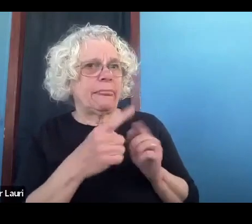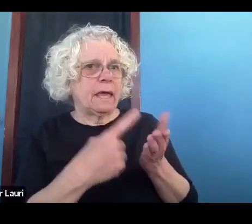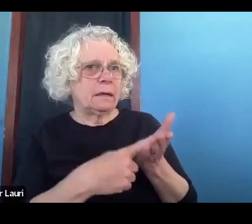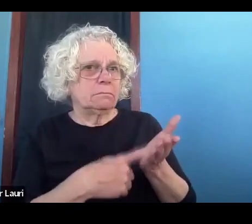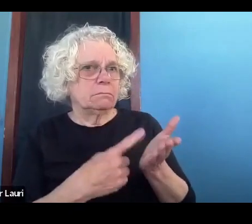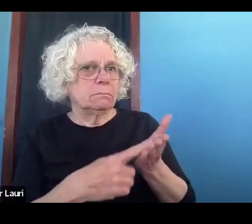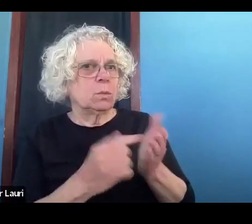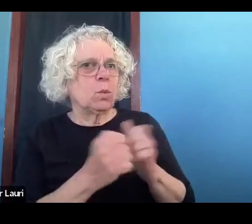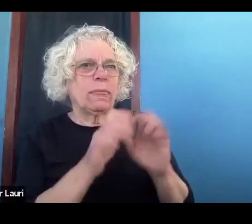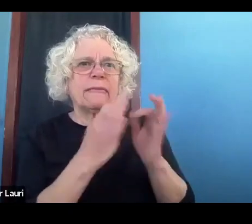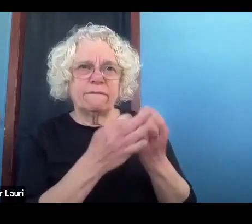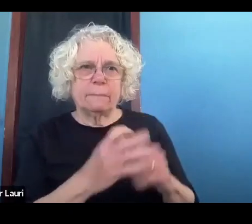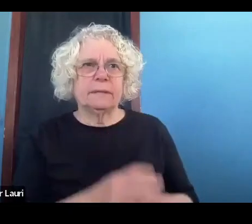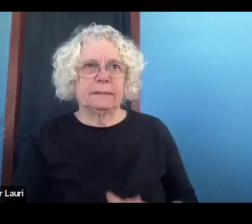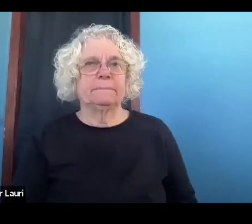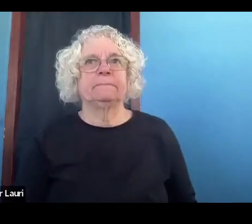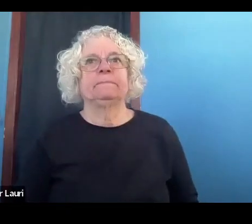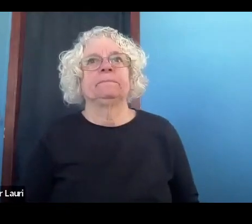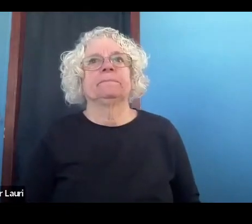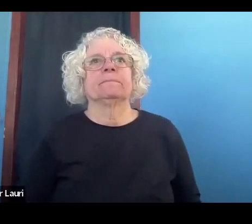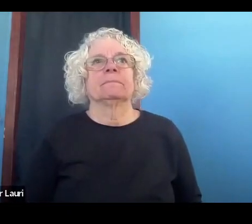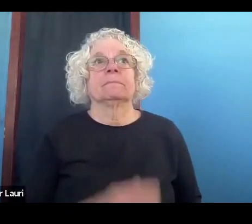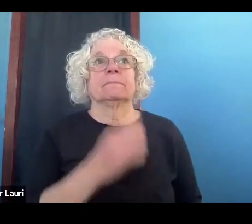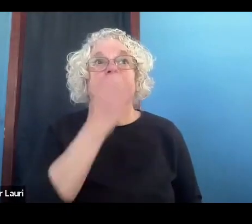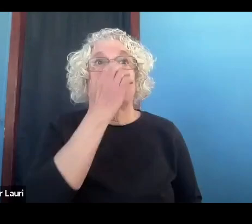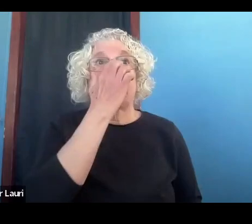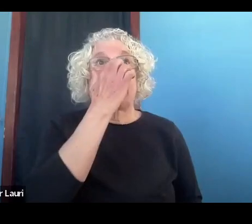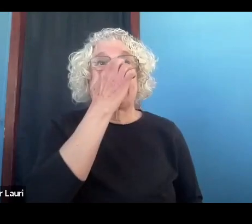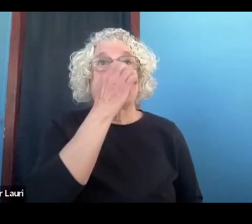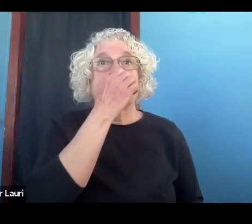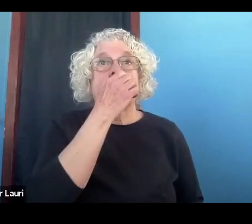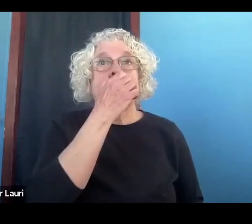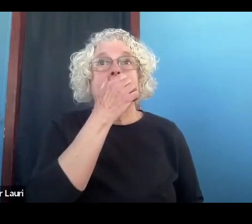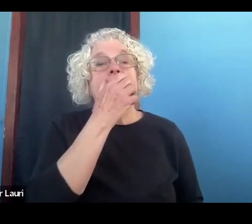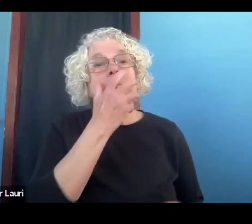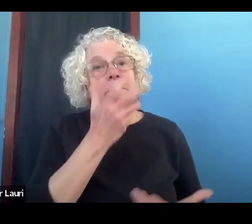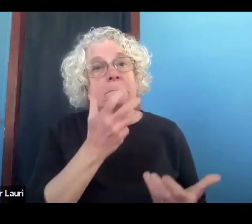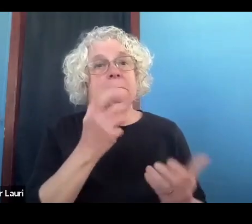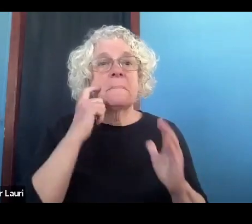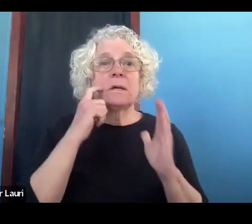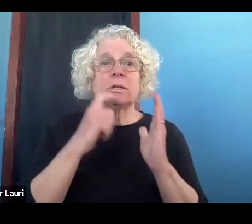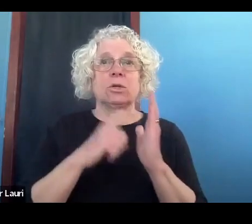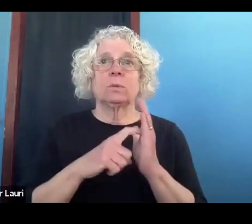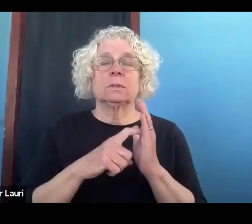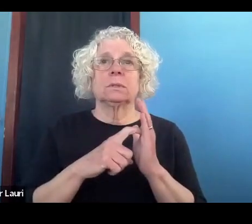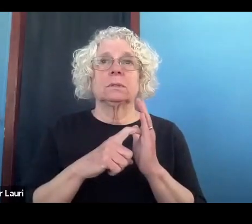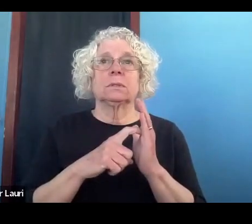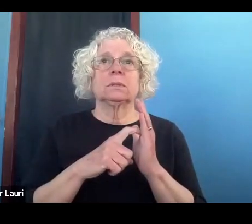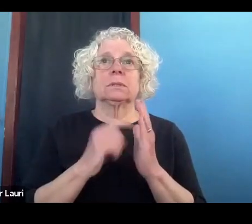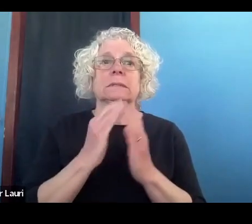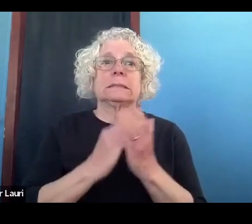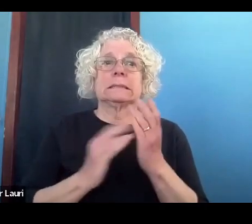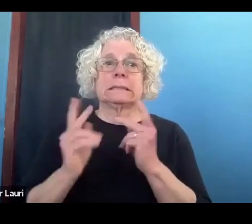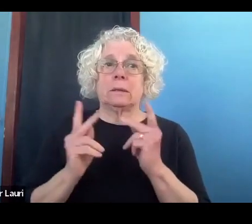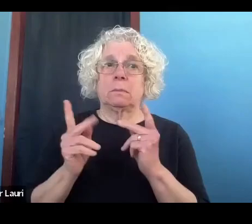with your family, right? And so some individuals, having these